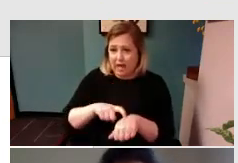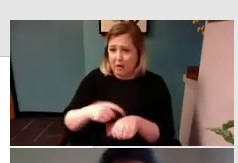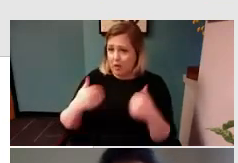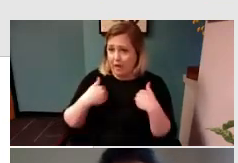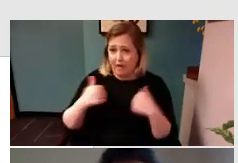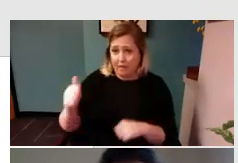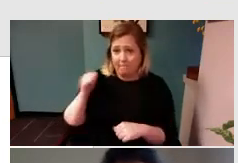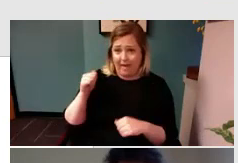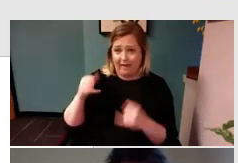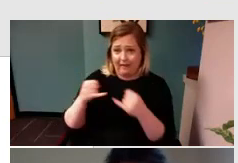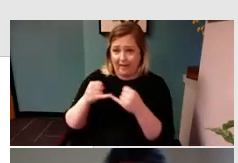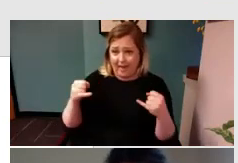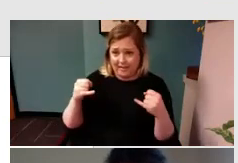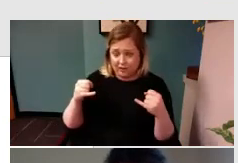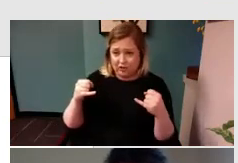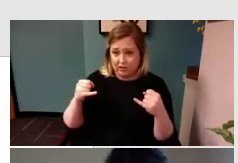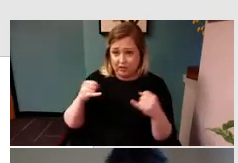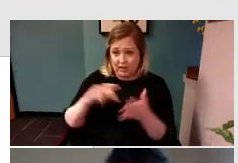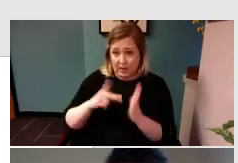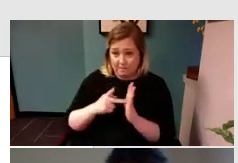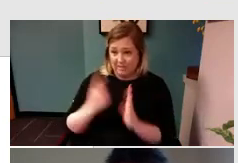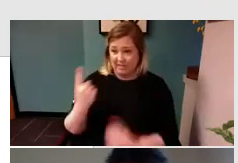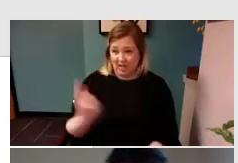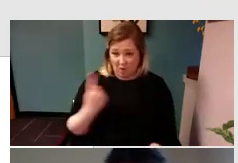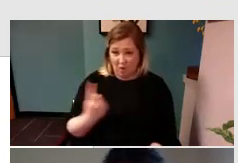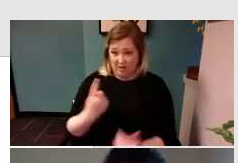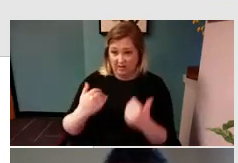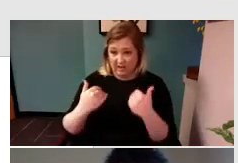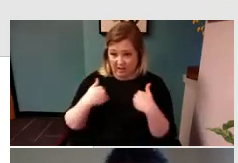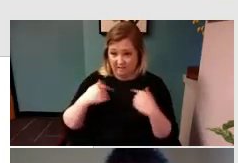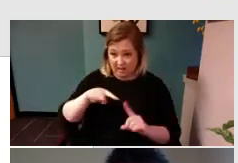that we would always have a cycle?